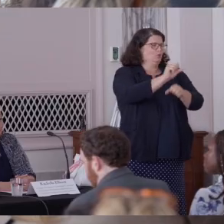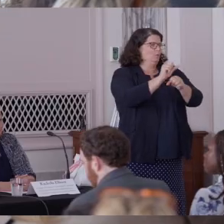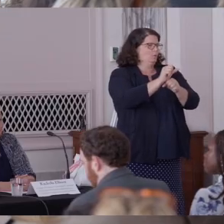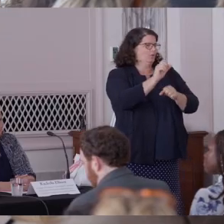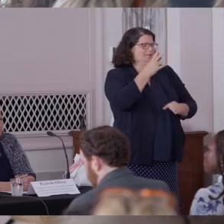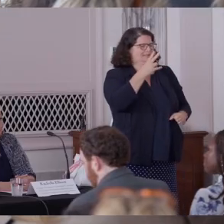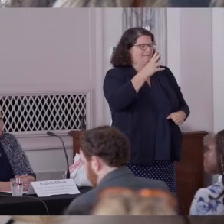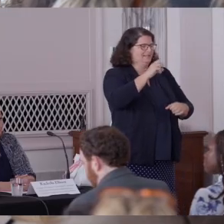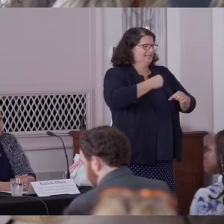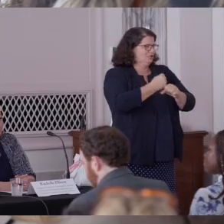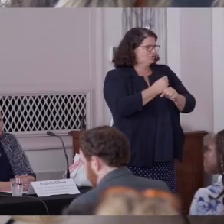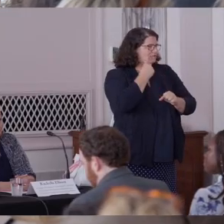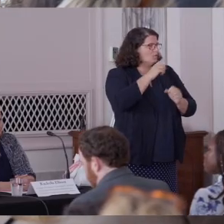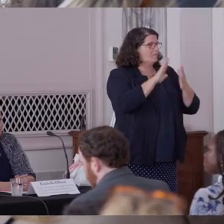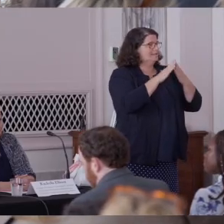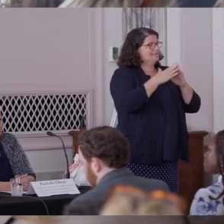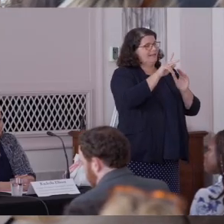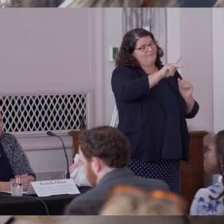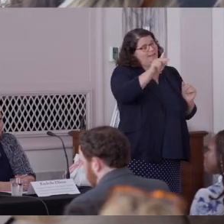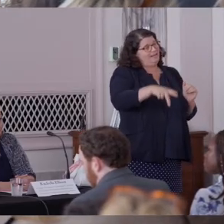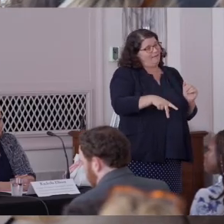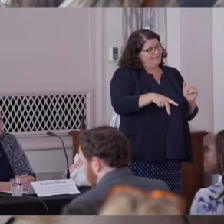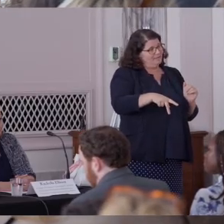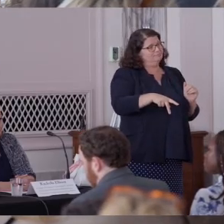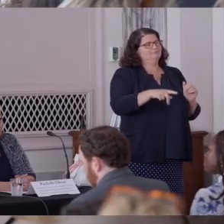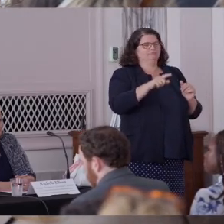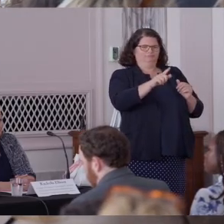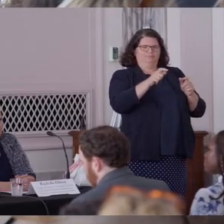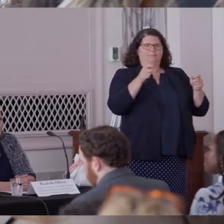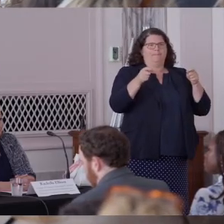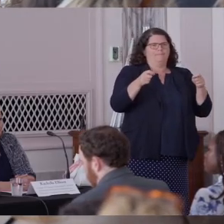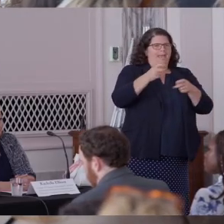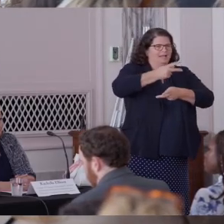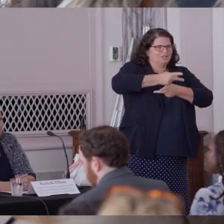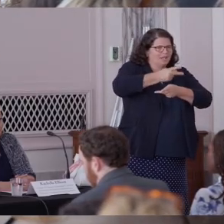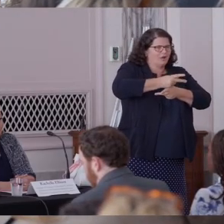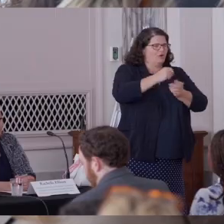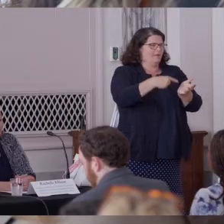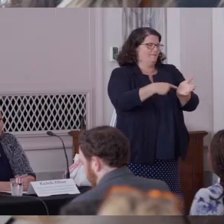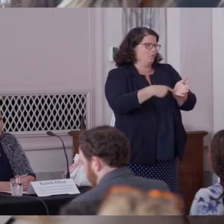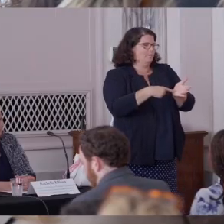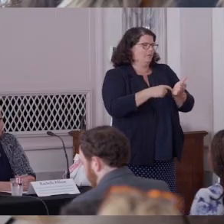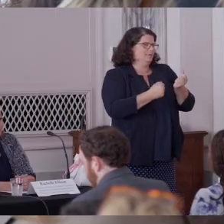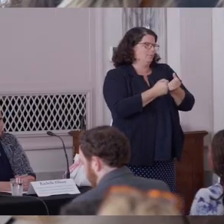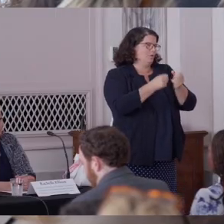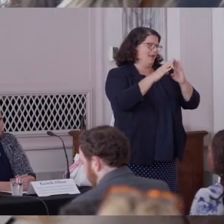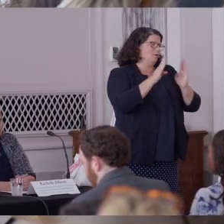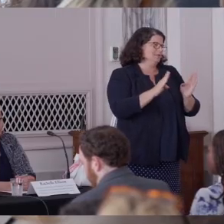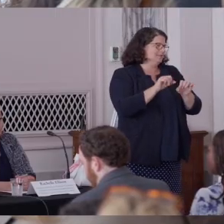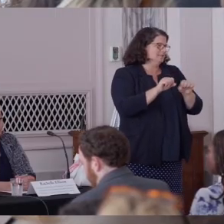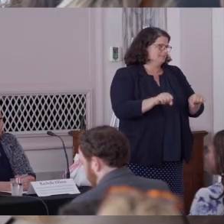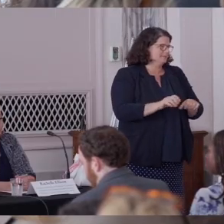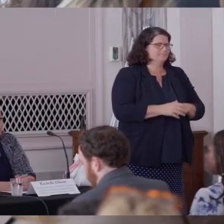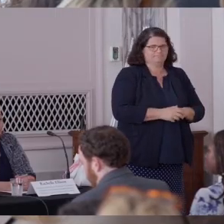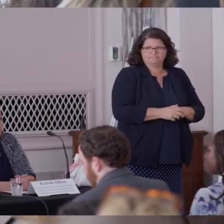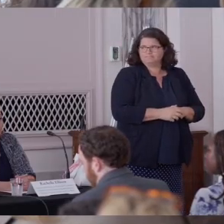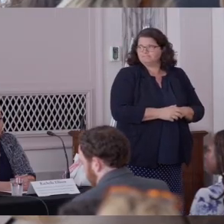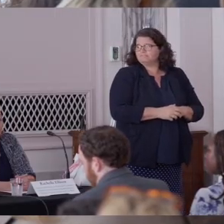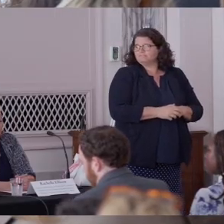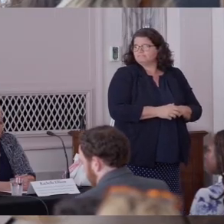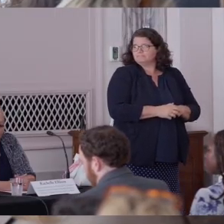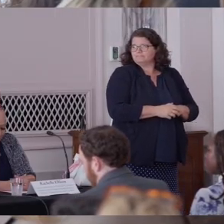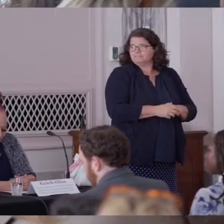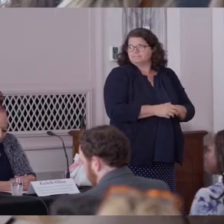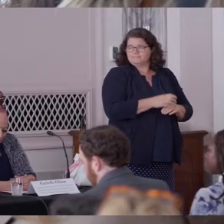Philadelphia, leading efforts to integrate behavioral health, managed care, and affordable and supportive housing systems. And then lastly,